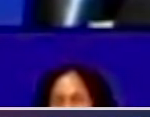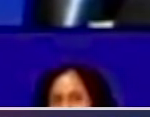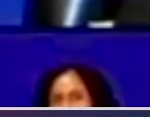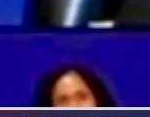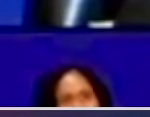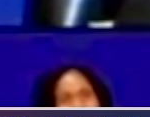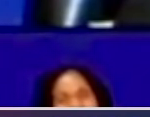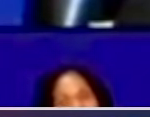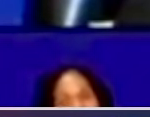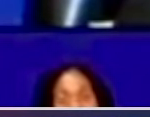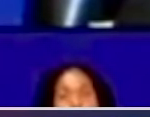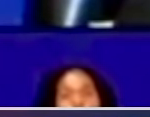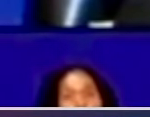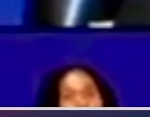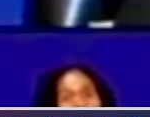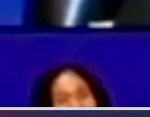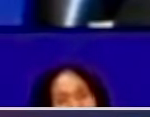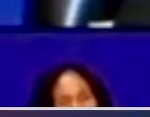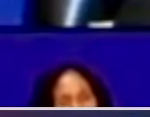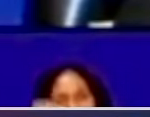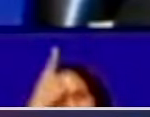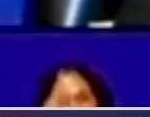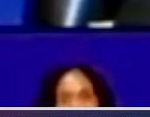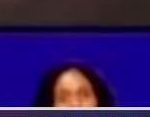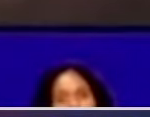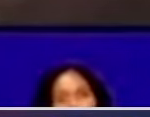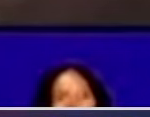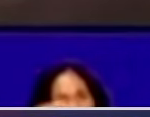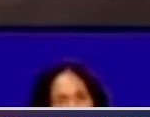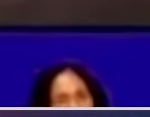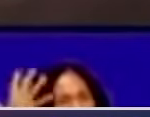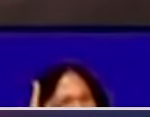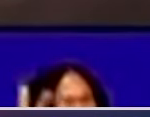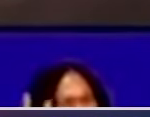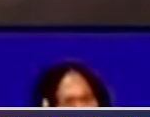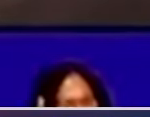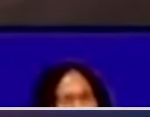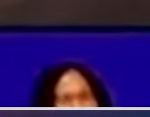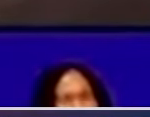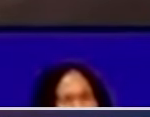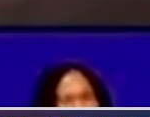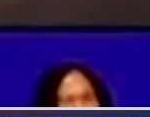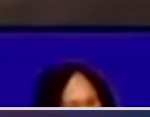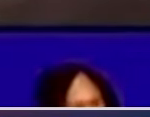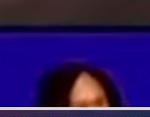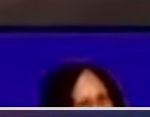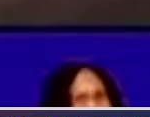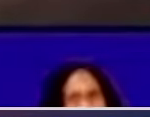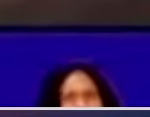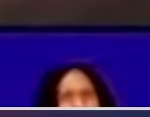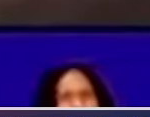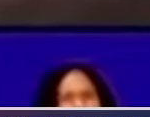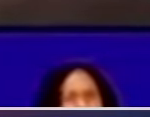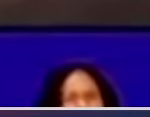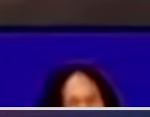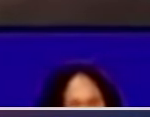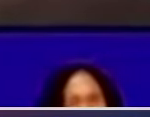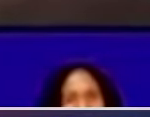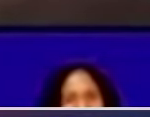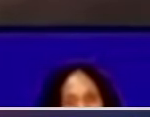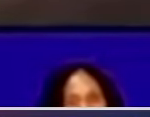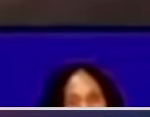your promises of your first SONA. Just a little bit of progress, and then a little bit more the following year, and a little bit more the next